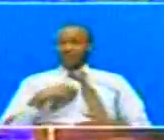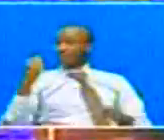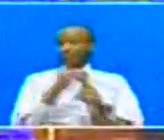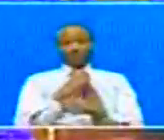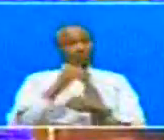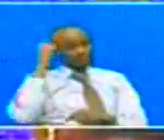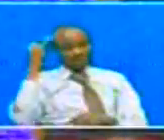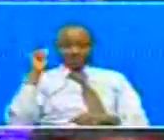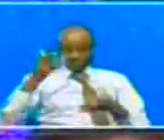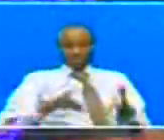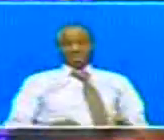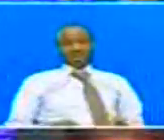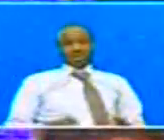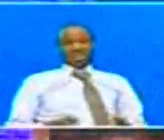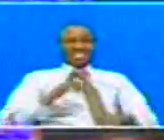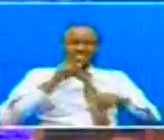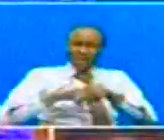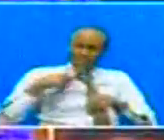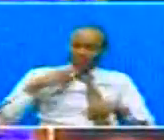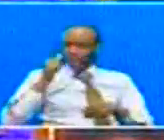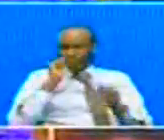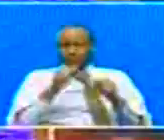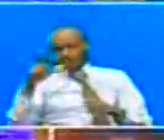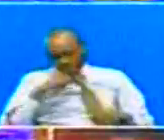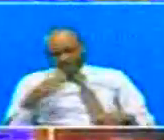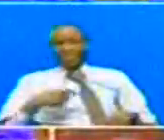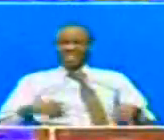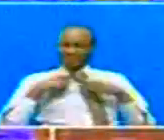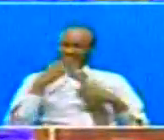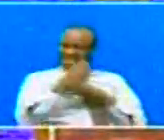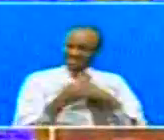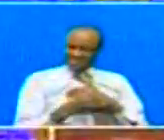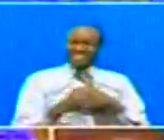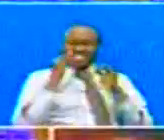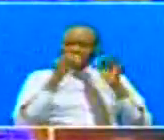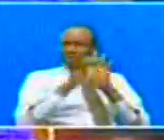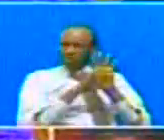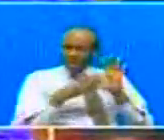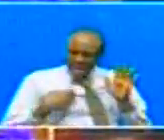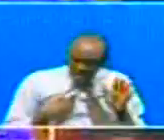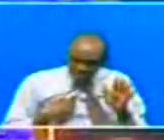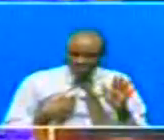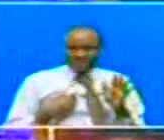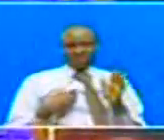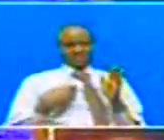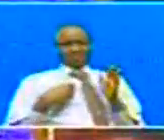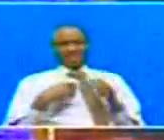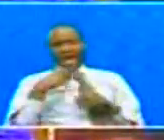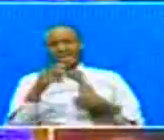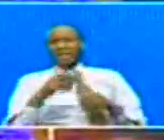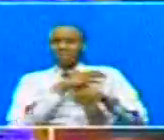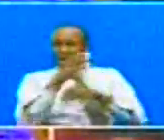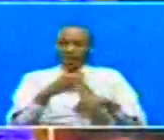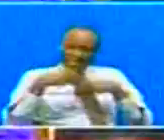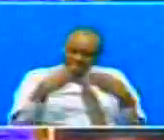have believed it. When people would have told me we would live in a country where we had a new constitution that was bloodless and that gave the power